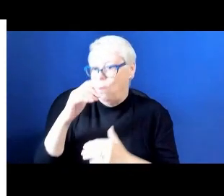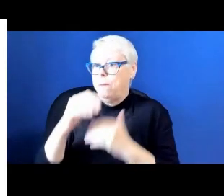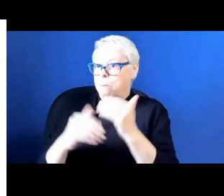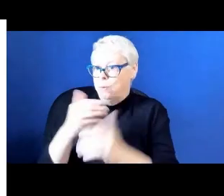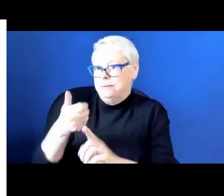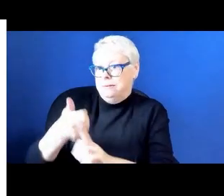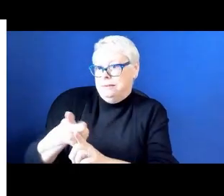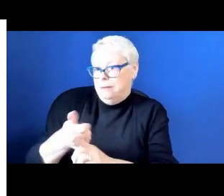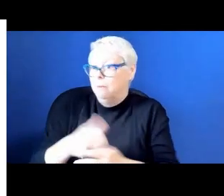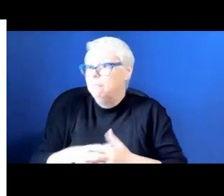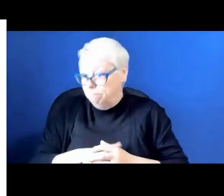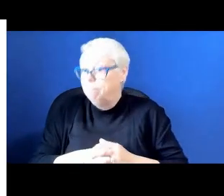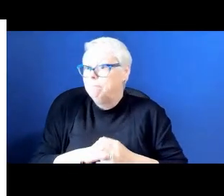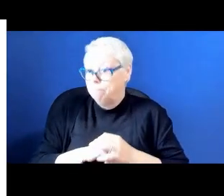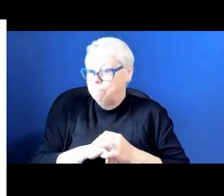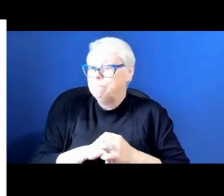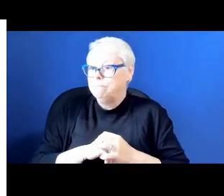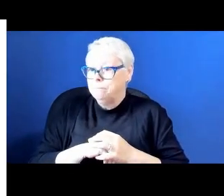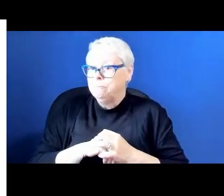itself.